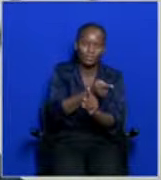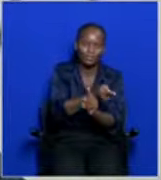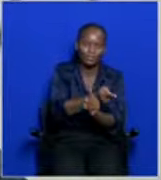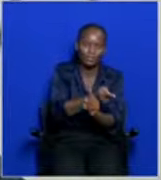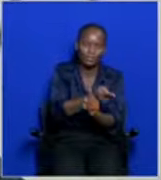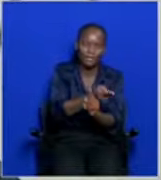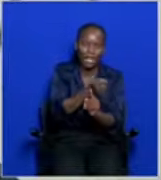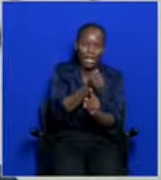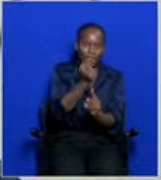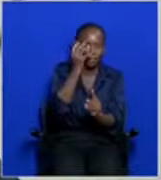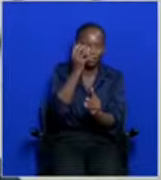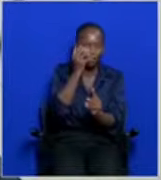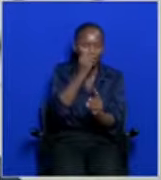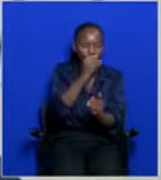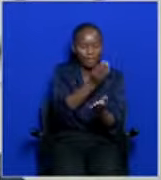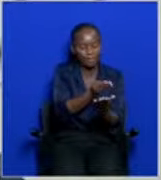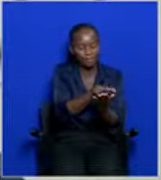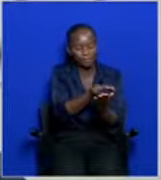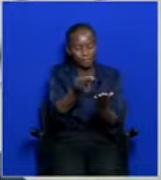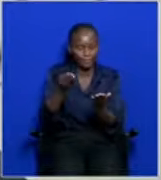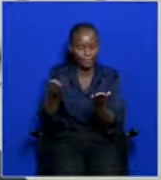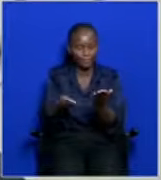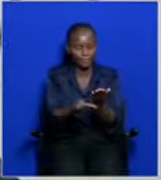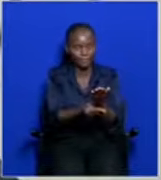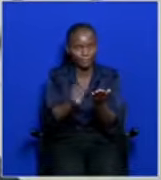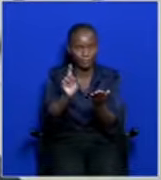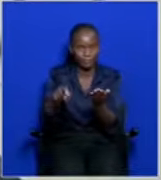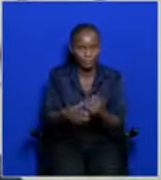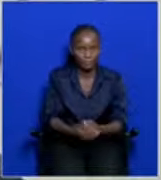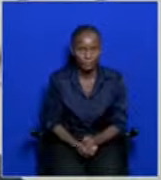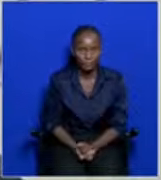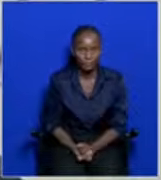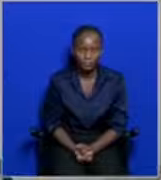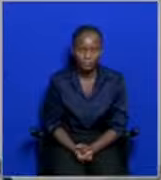When one considers the actual report